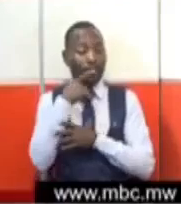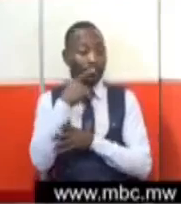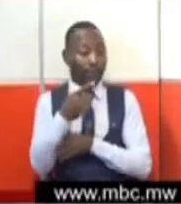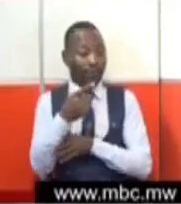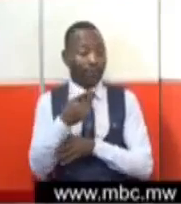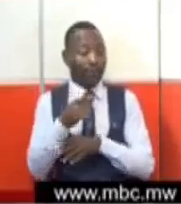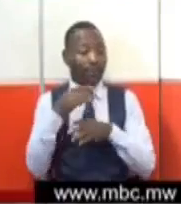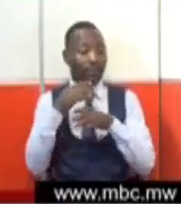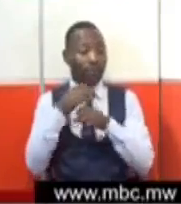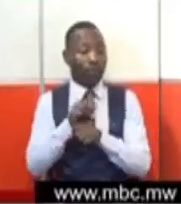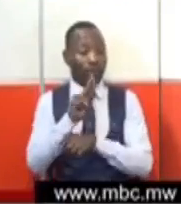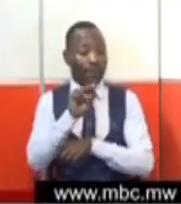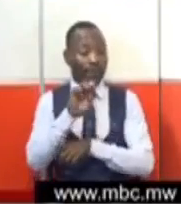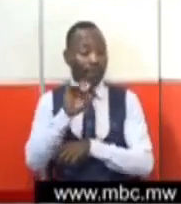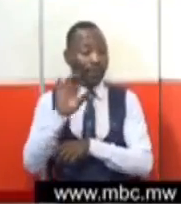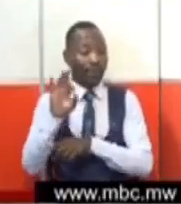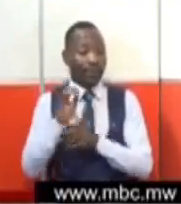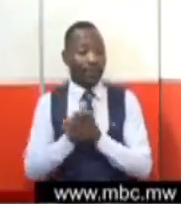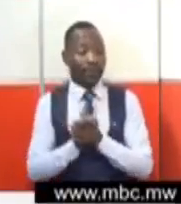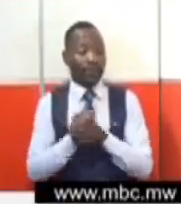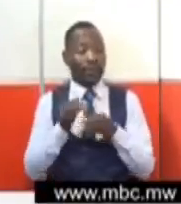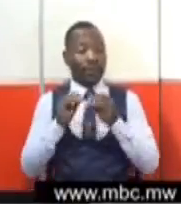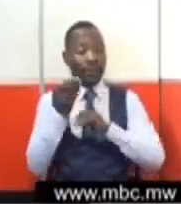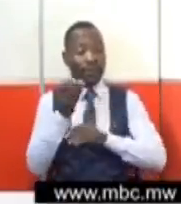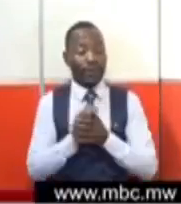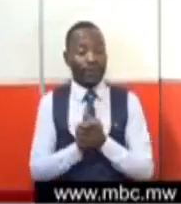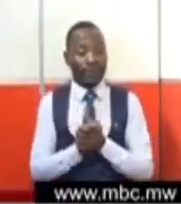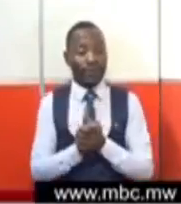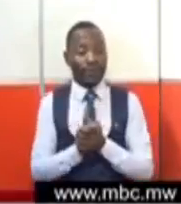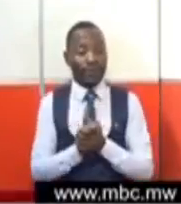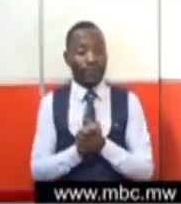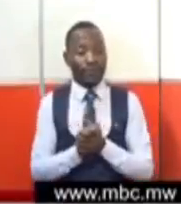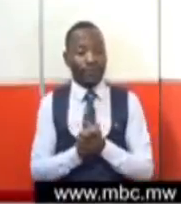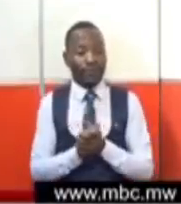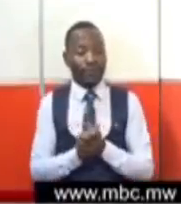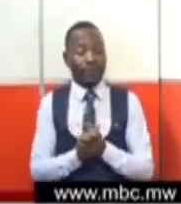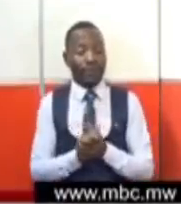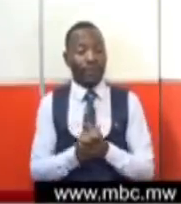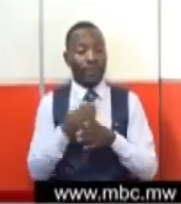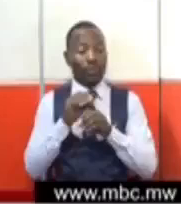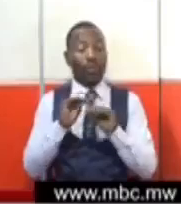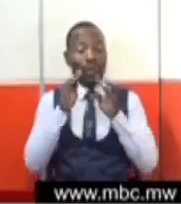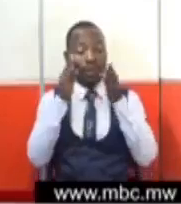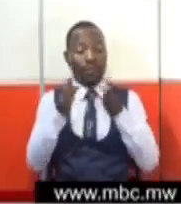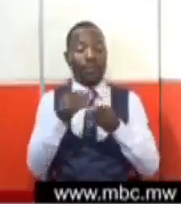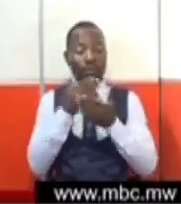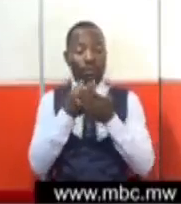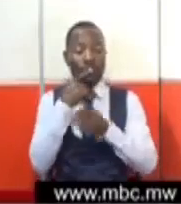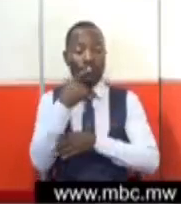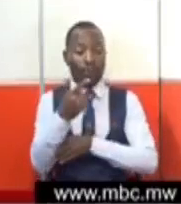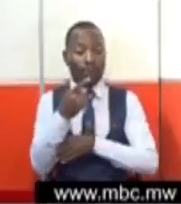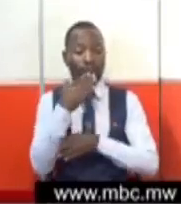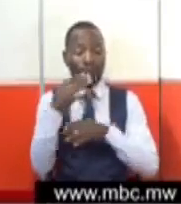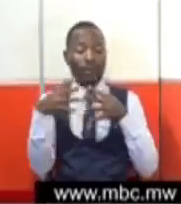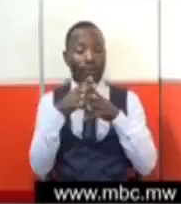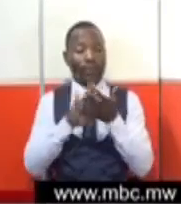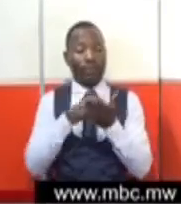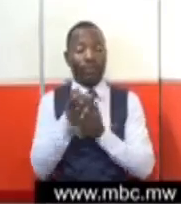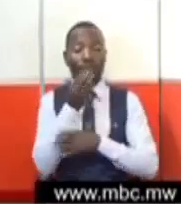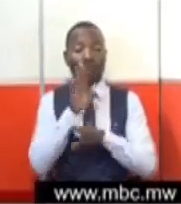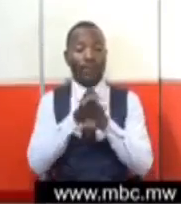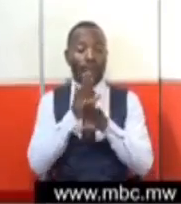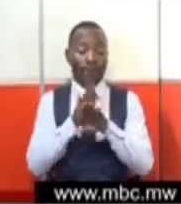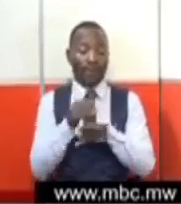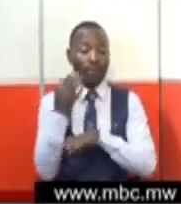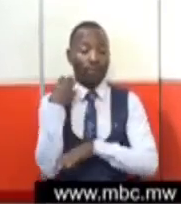of the National Economic Empowerment Fund, NEF. Concerned teachers of Malawi applaud governance for its quick response to